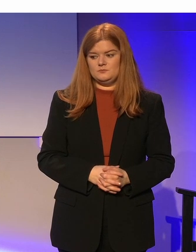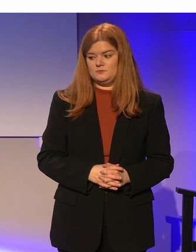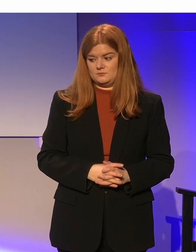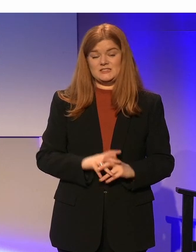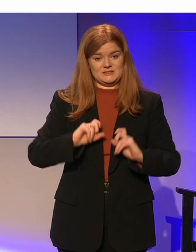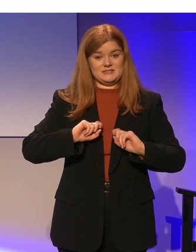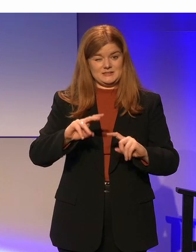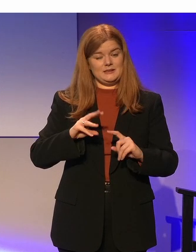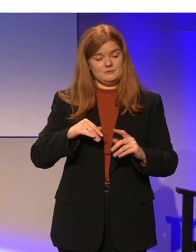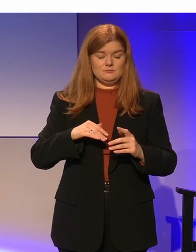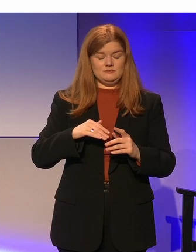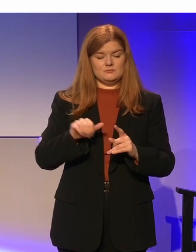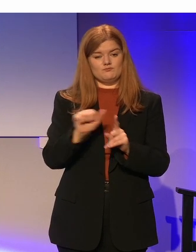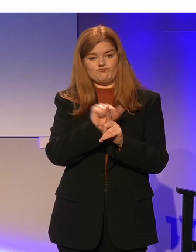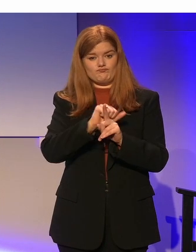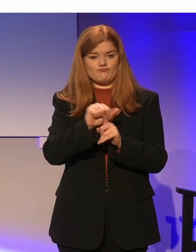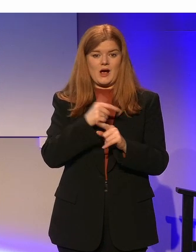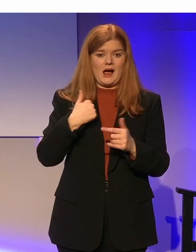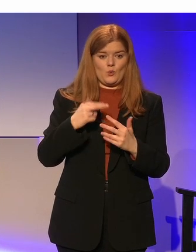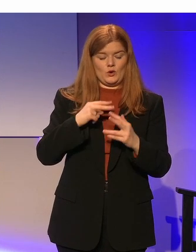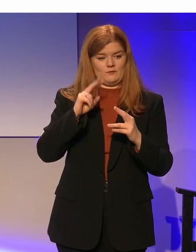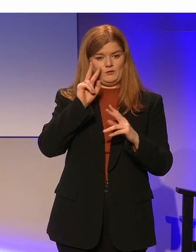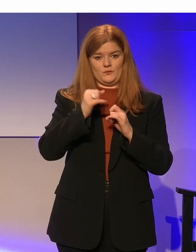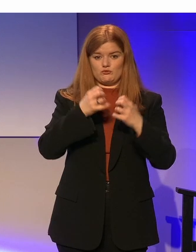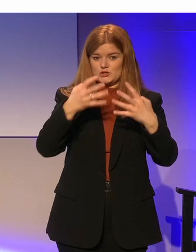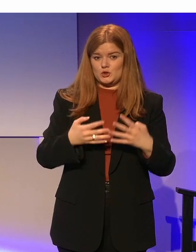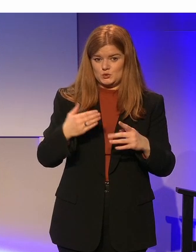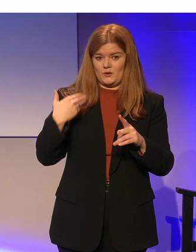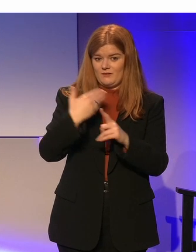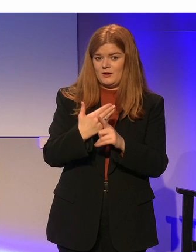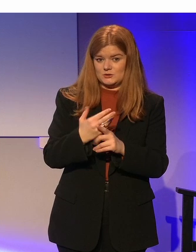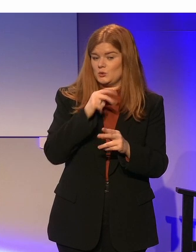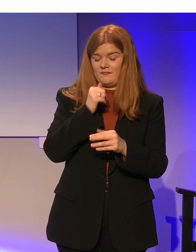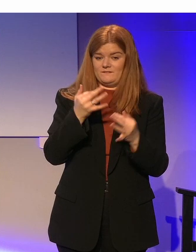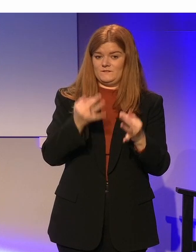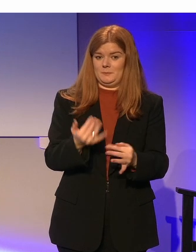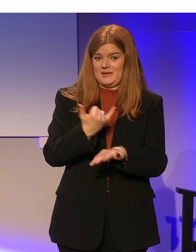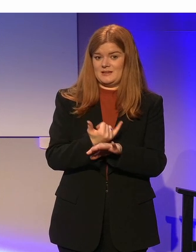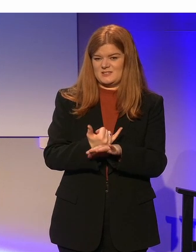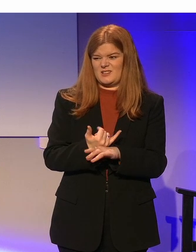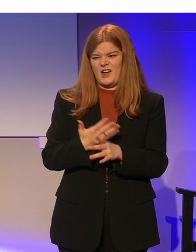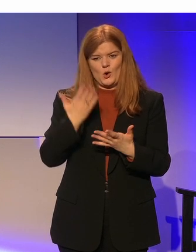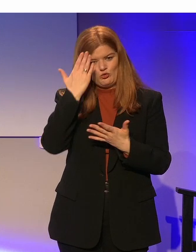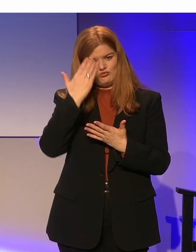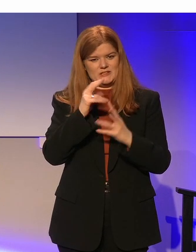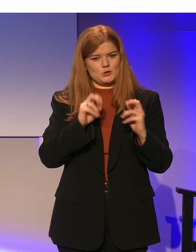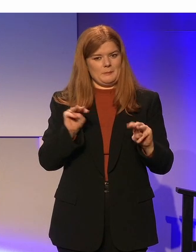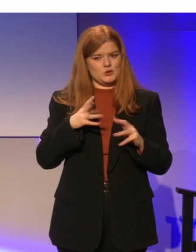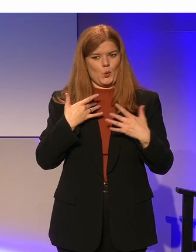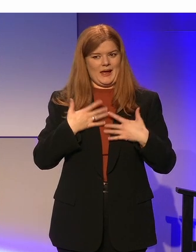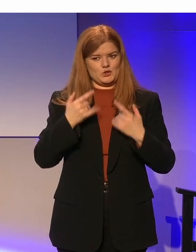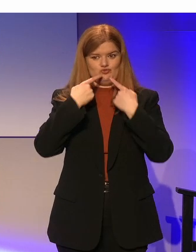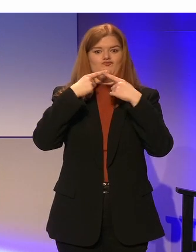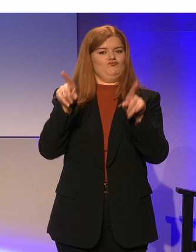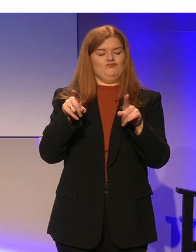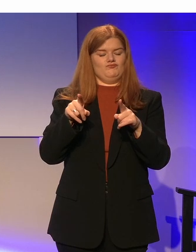in the process of refining our interpretation of the findings, so researchers don't like to let go of their data until the